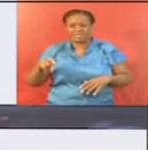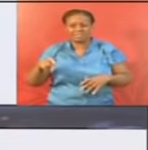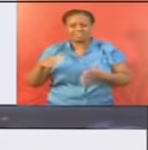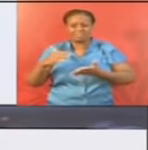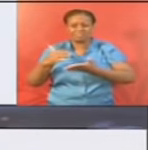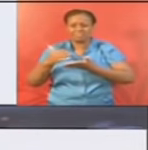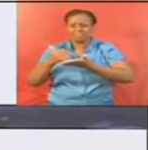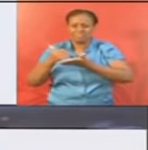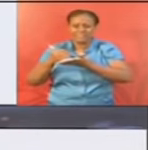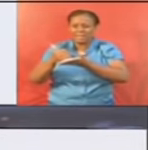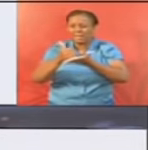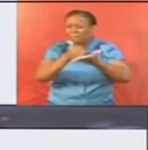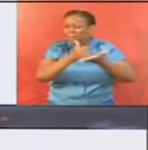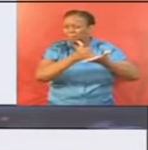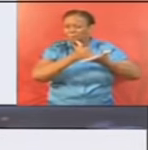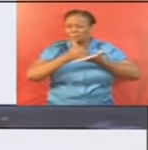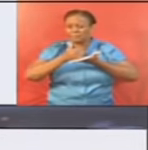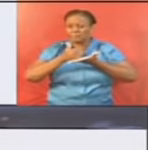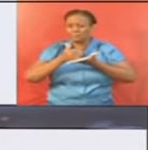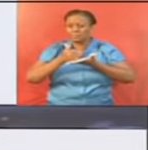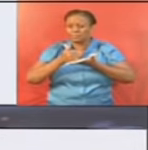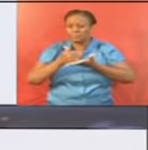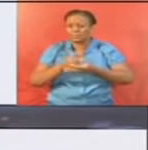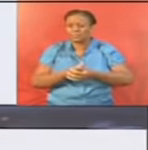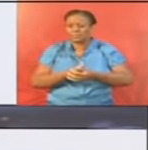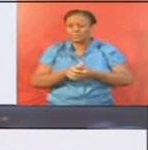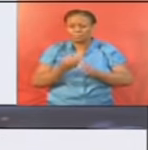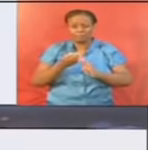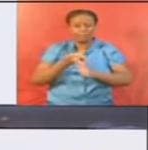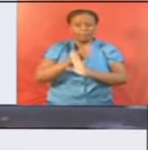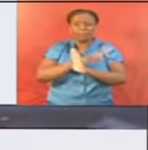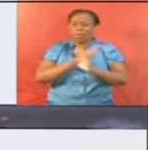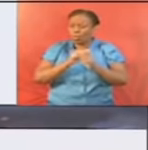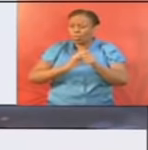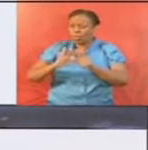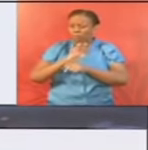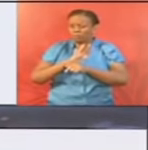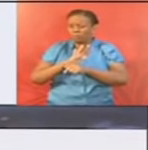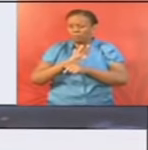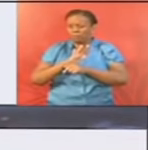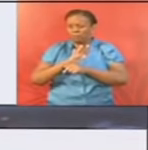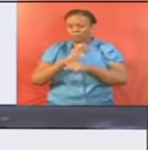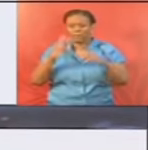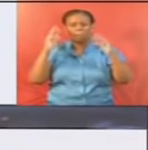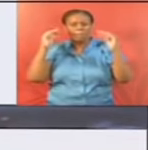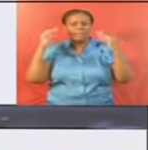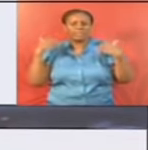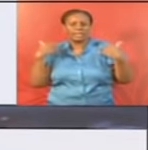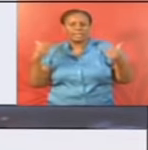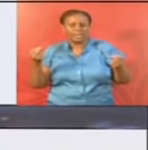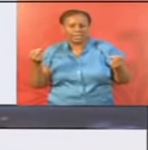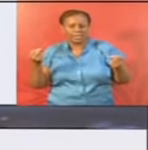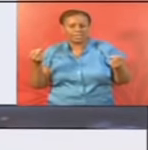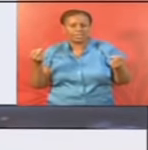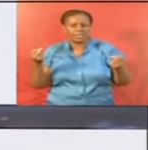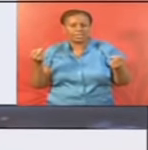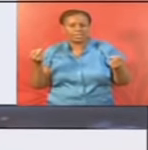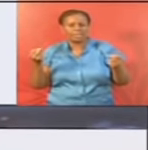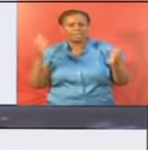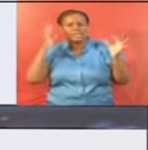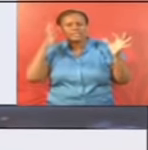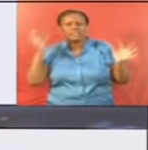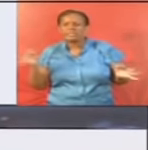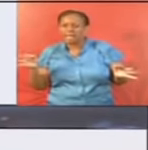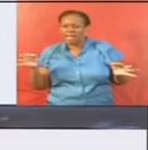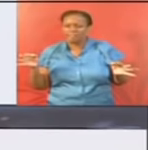COVID-19. Prior to the pandemic, the Ministry of Health had embarked on a campaign to vaccinate to prevent serious